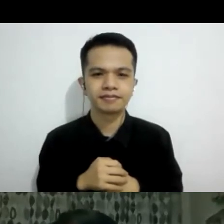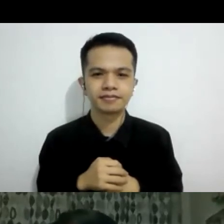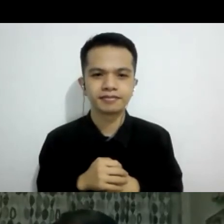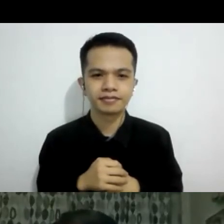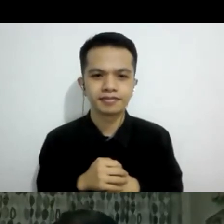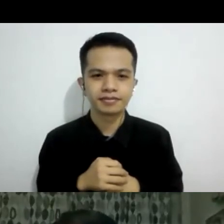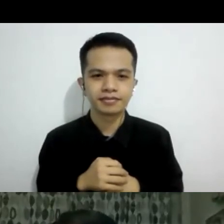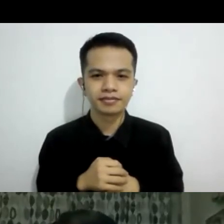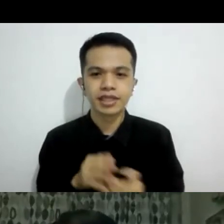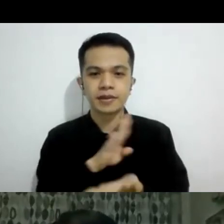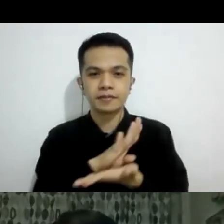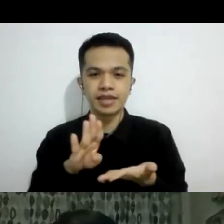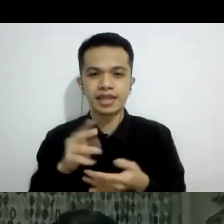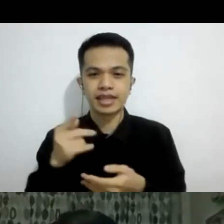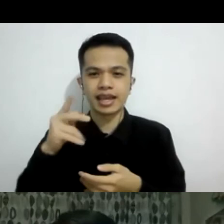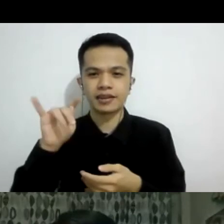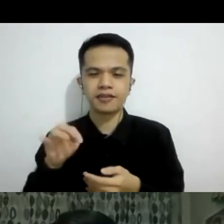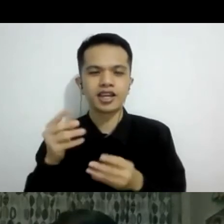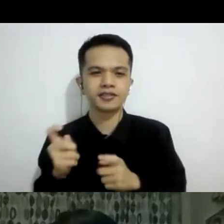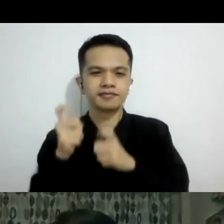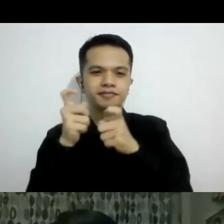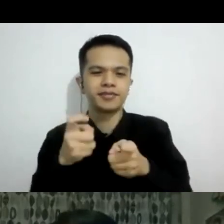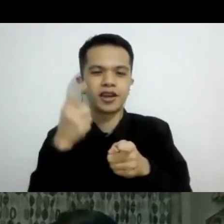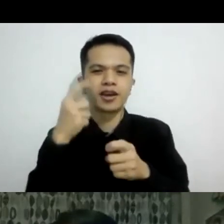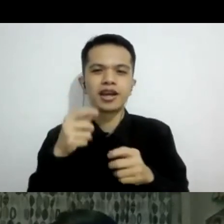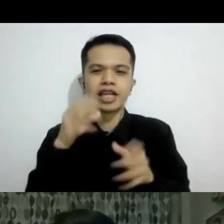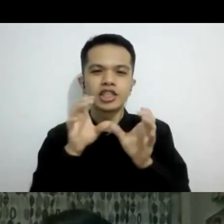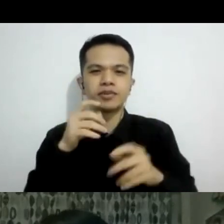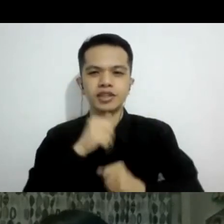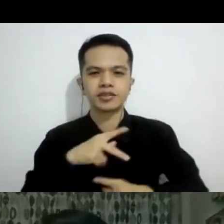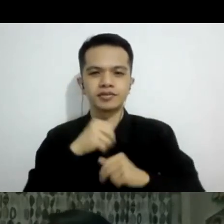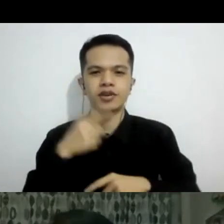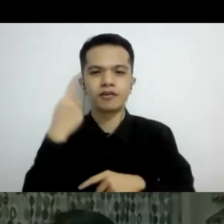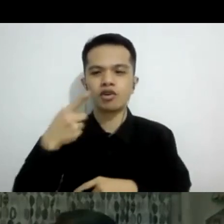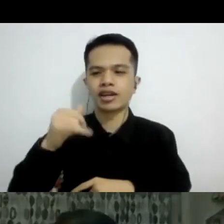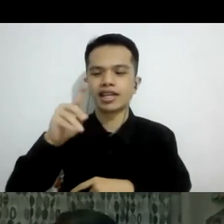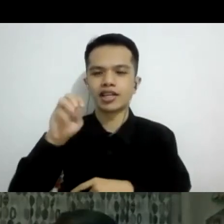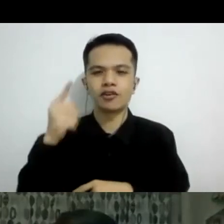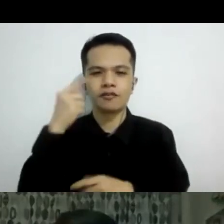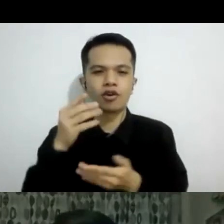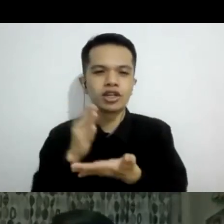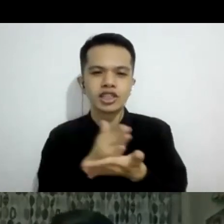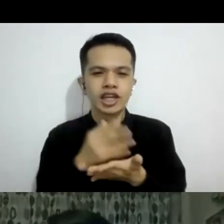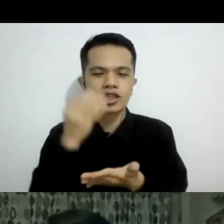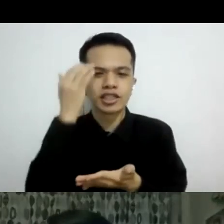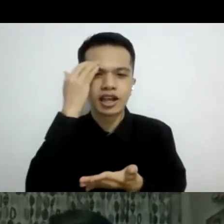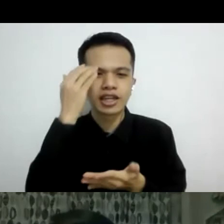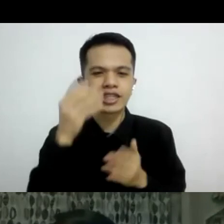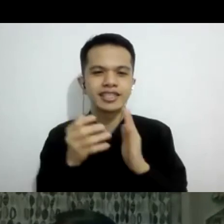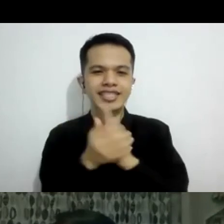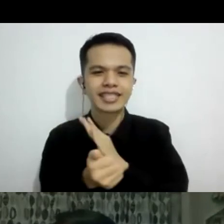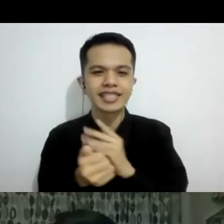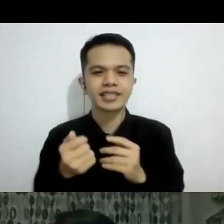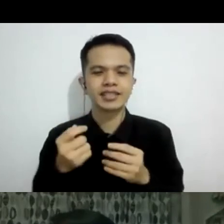Benilde HIFI would like to present this certificate of appreciation to Gideon Catalan for sharing his knowledge and expertise